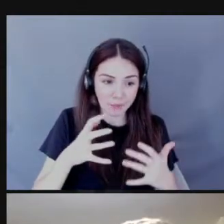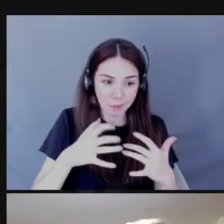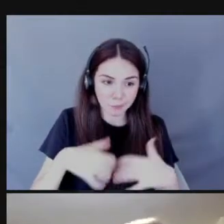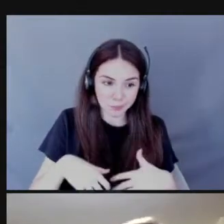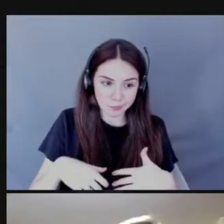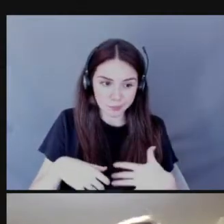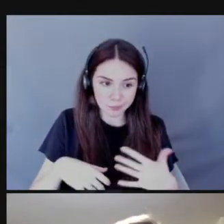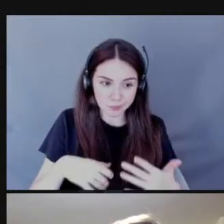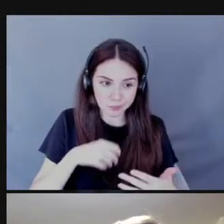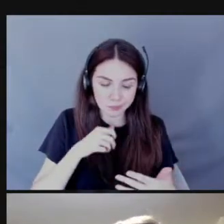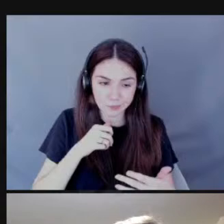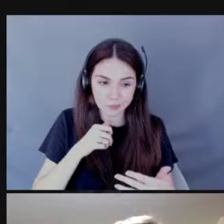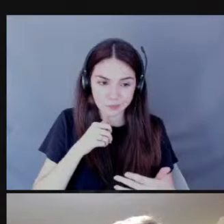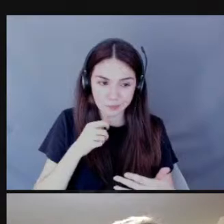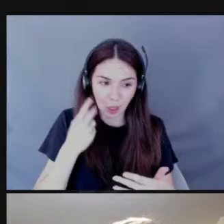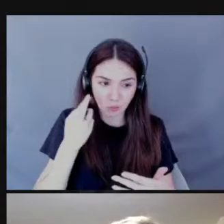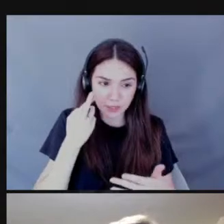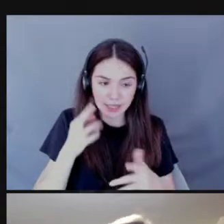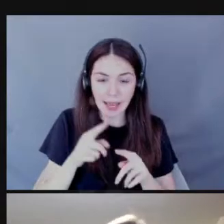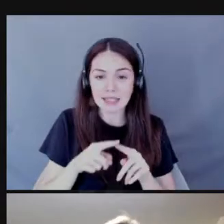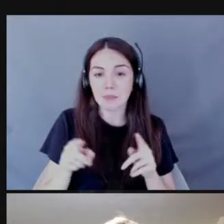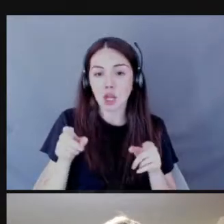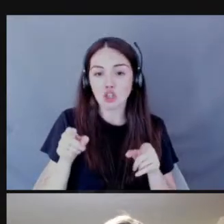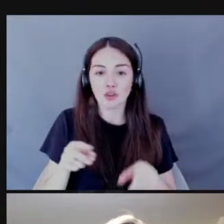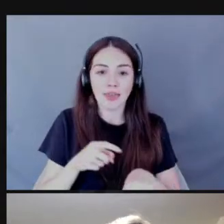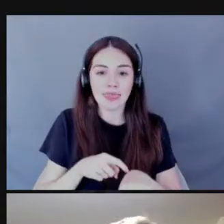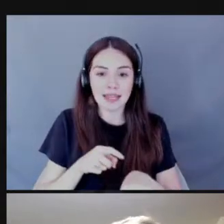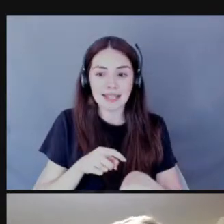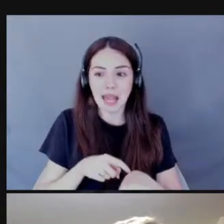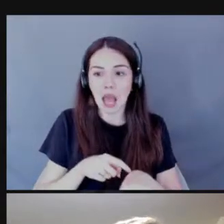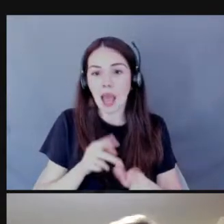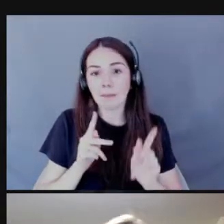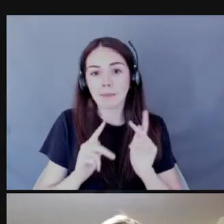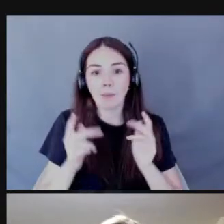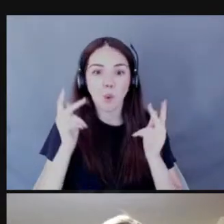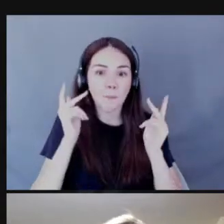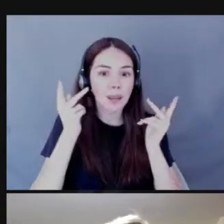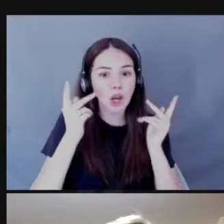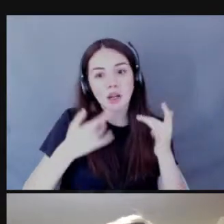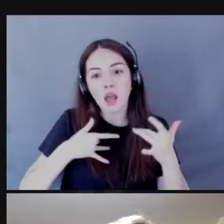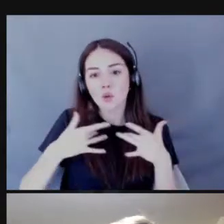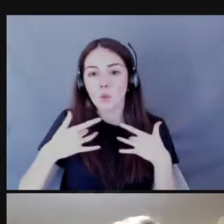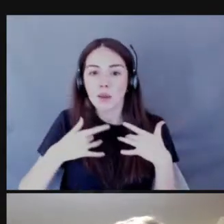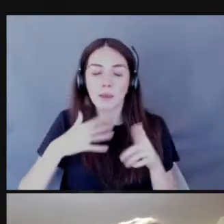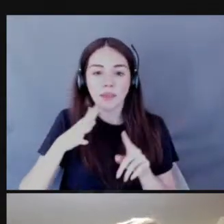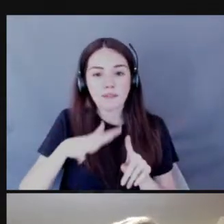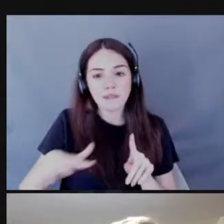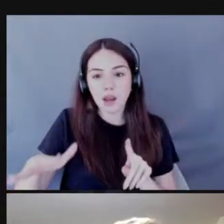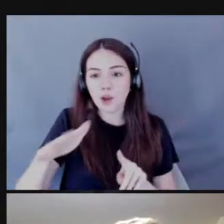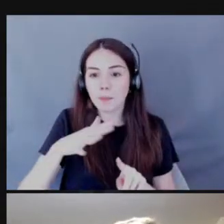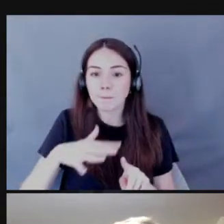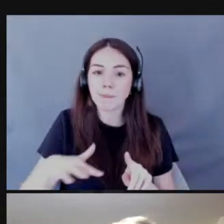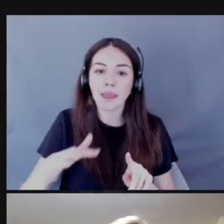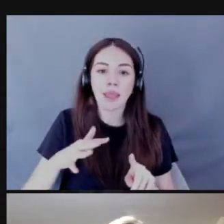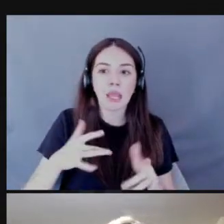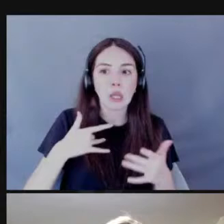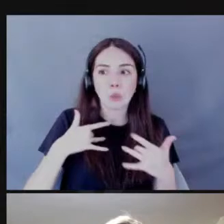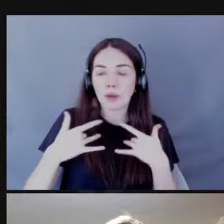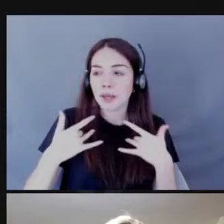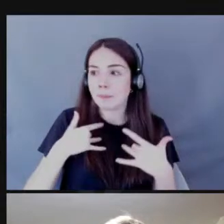times, which of course were kind of paranoid, and people were worried about the environment, and they were worried about strange things.